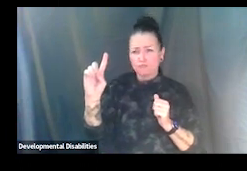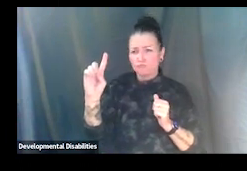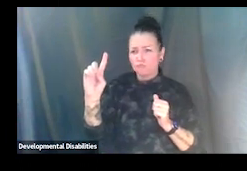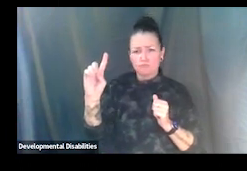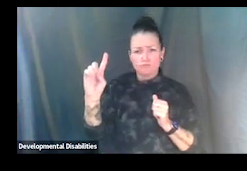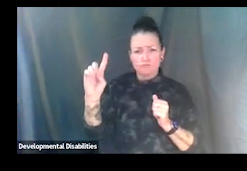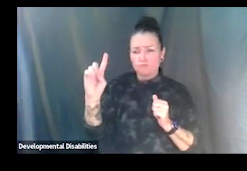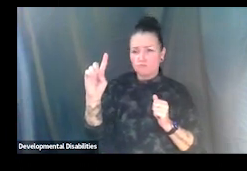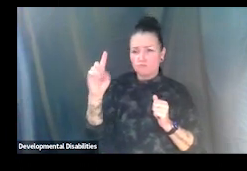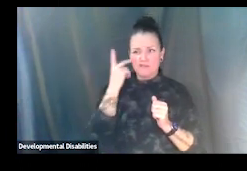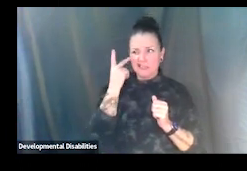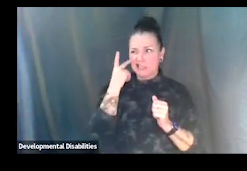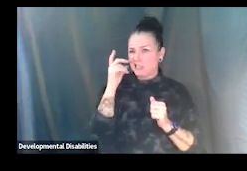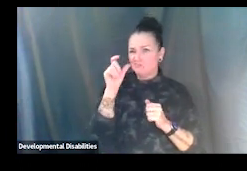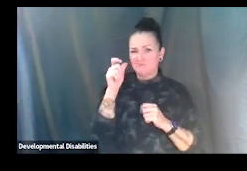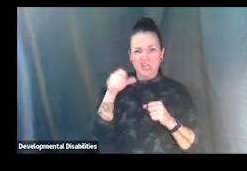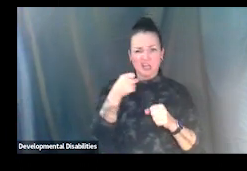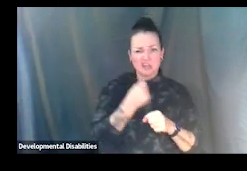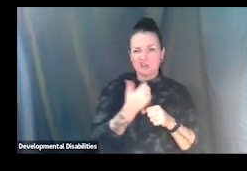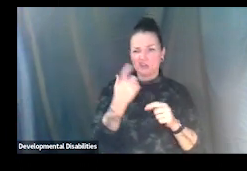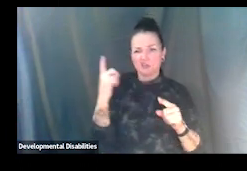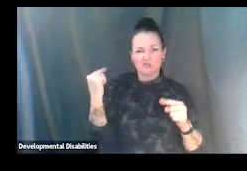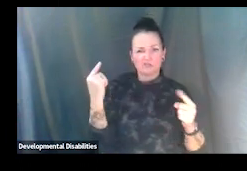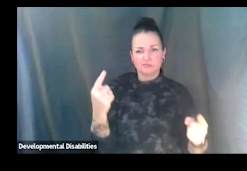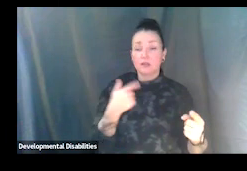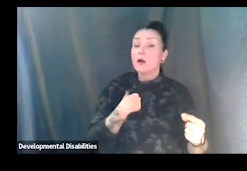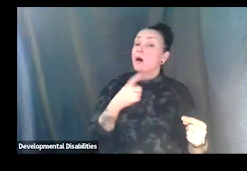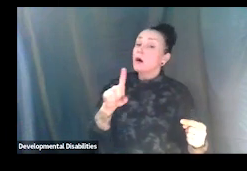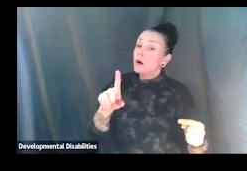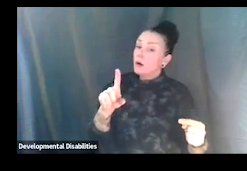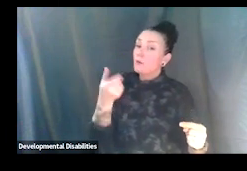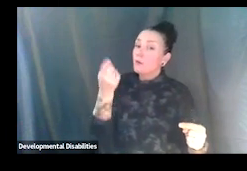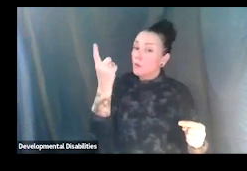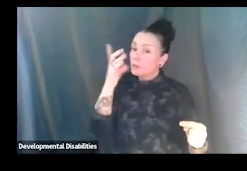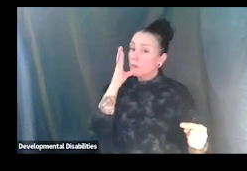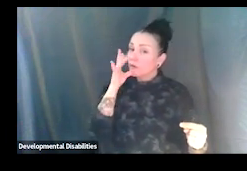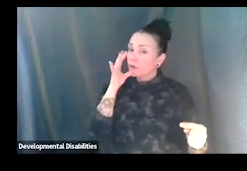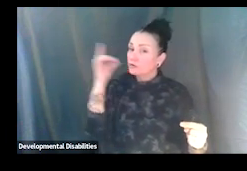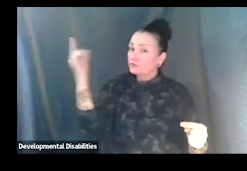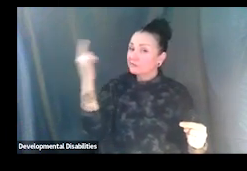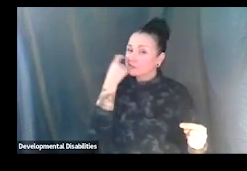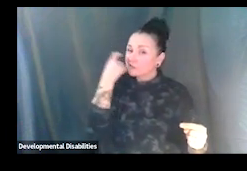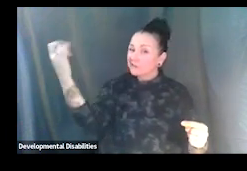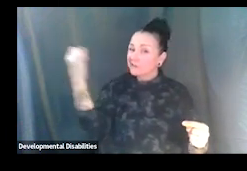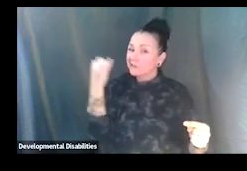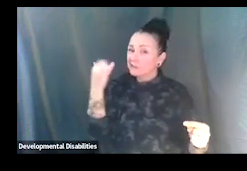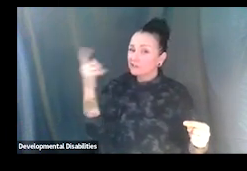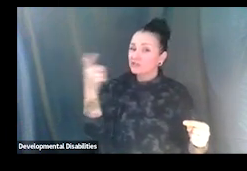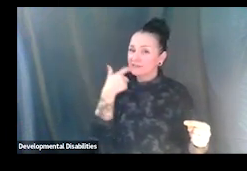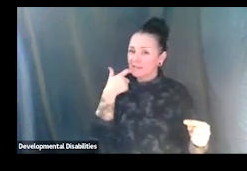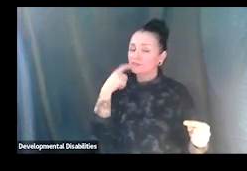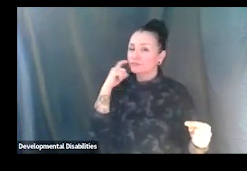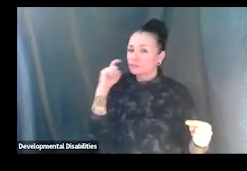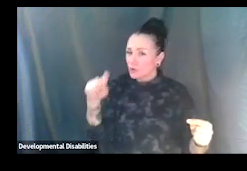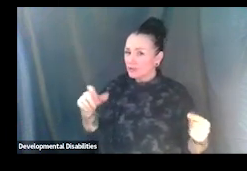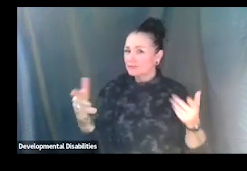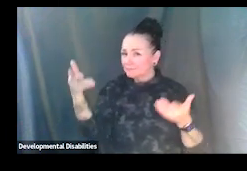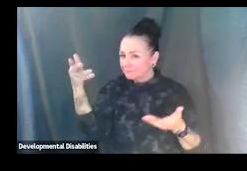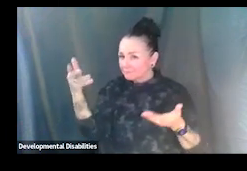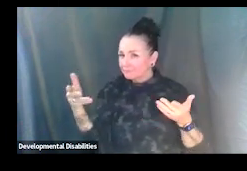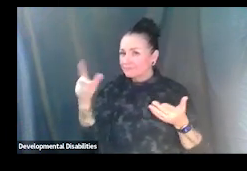did email me recently saying that her son had developed some unusual movements, so maybe I'm going to have to take that back. We also know that there are metabolic abnormalities associated